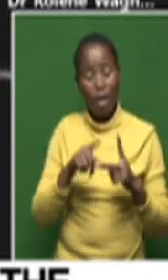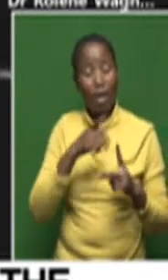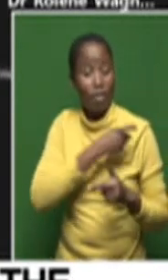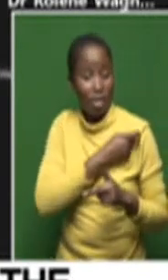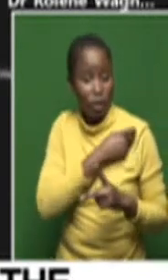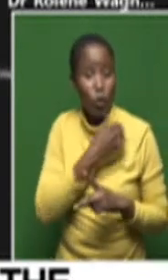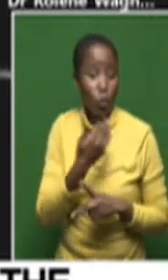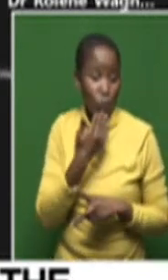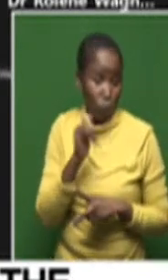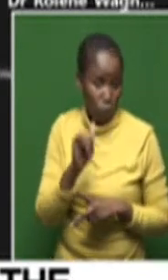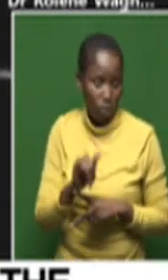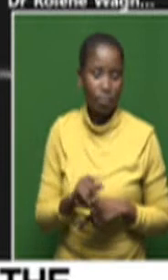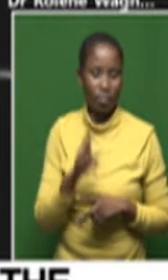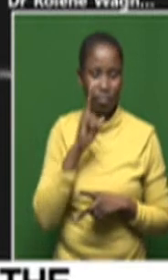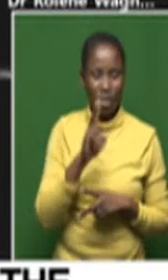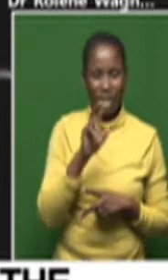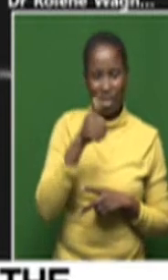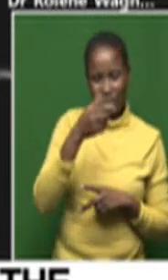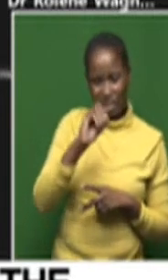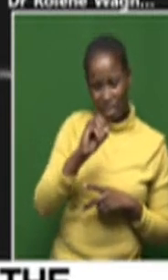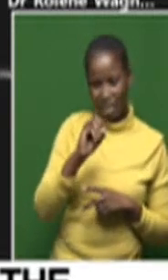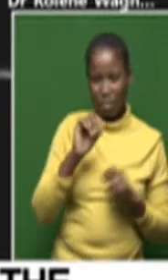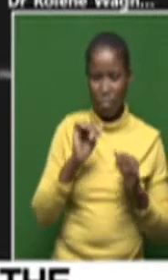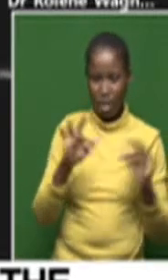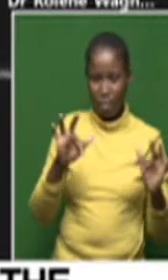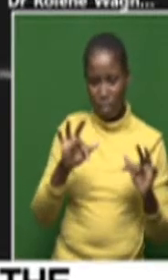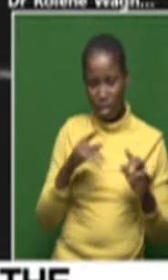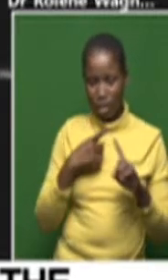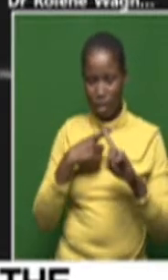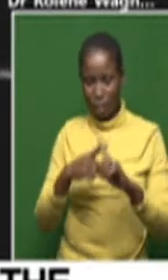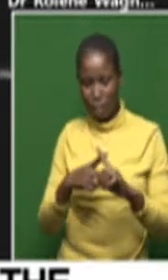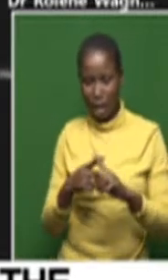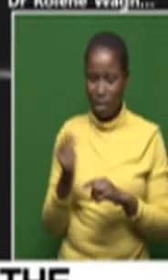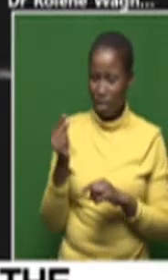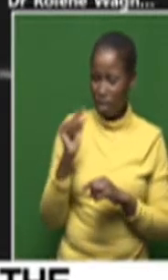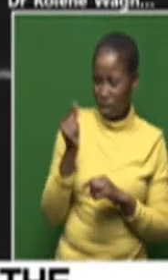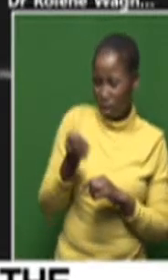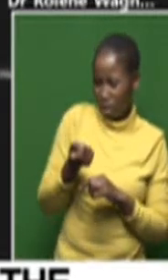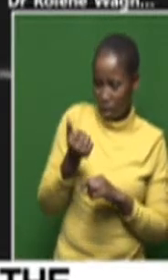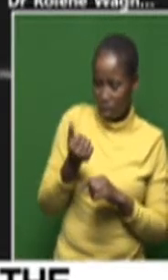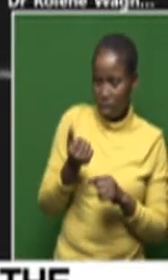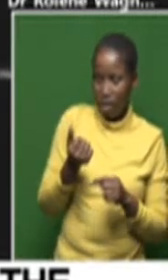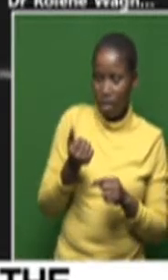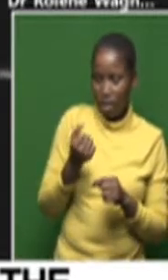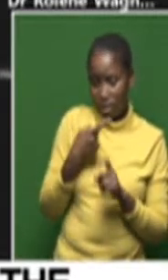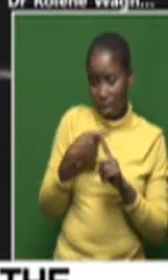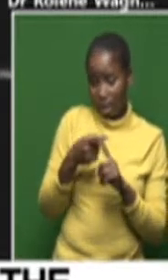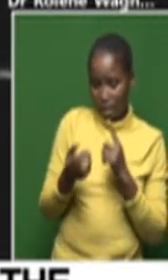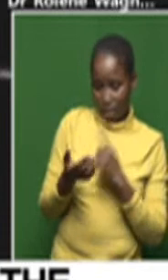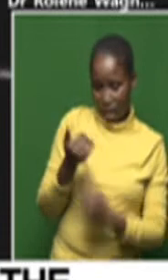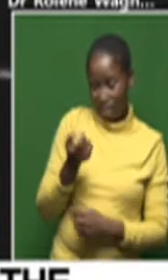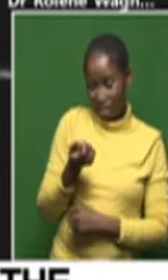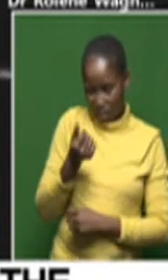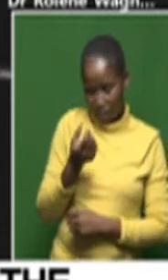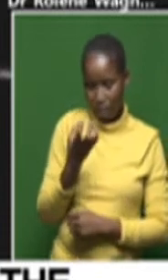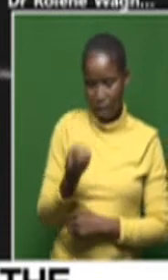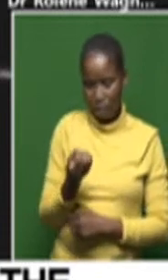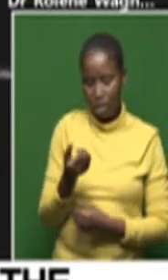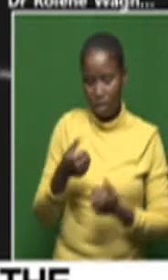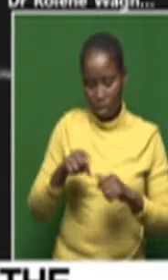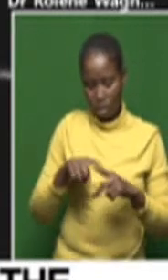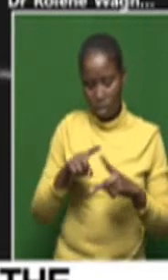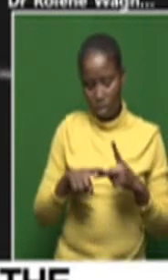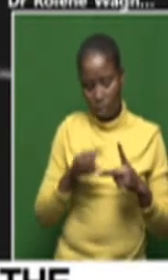this stage, the 60 pluses are getting close to the target. Followed then by the 50